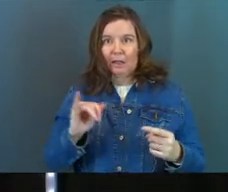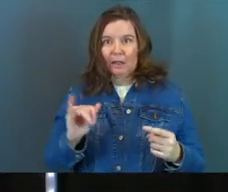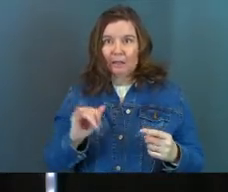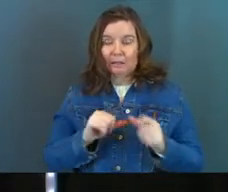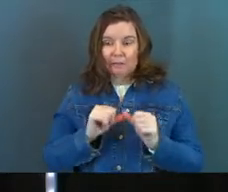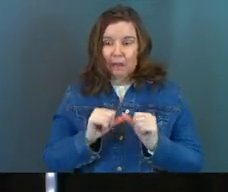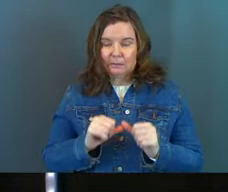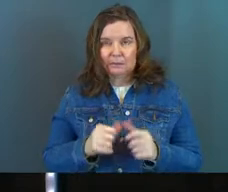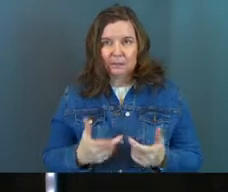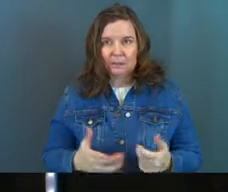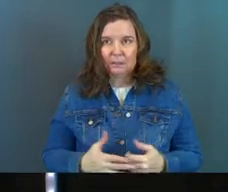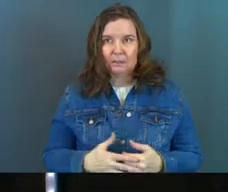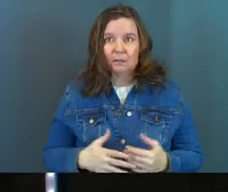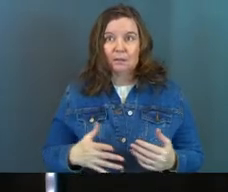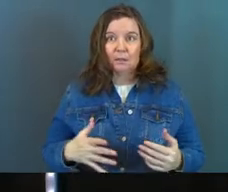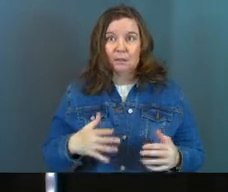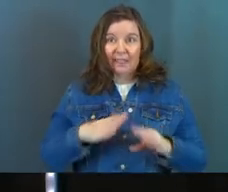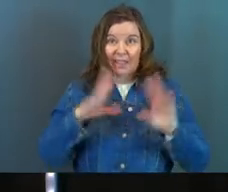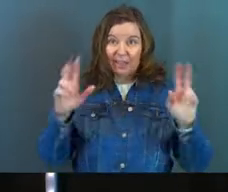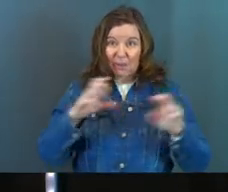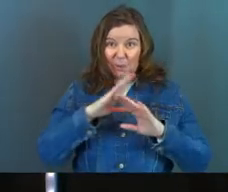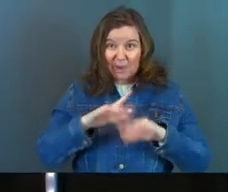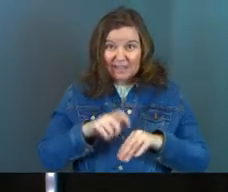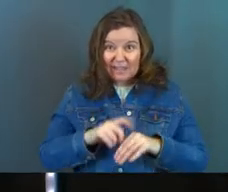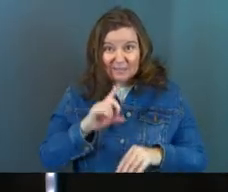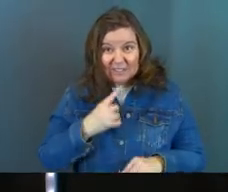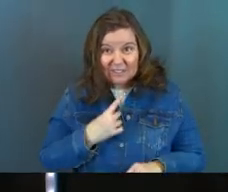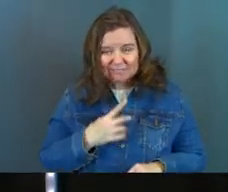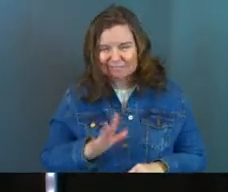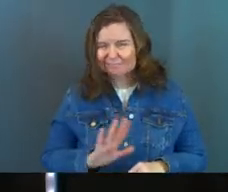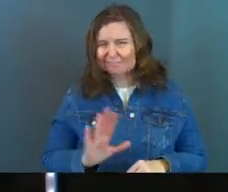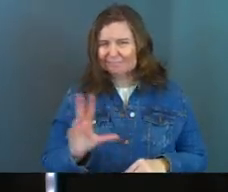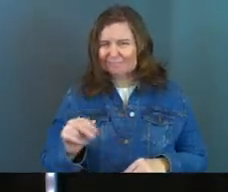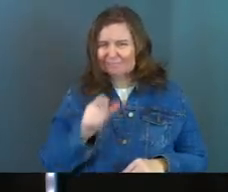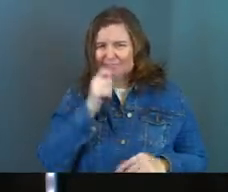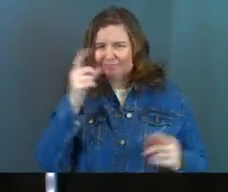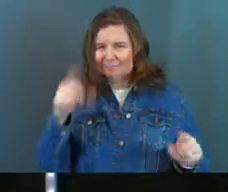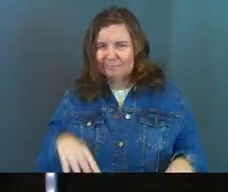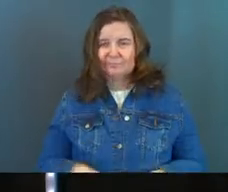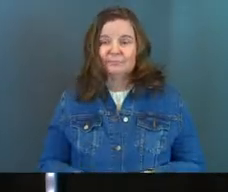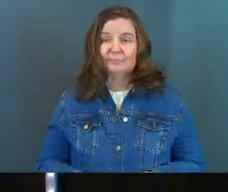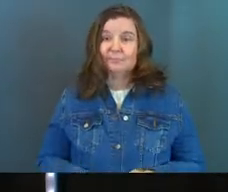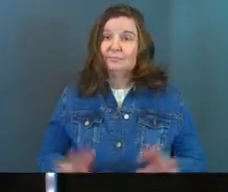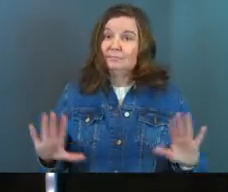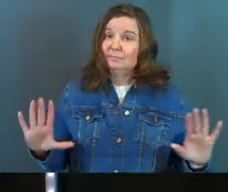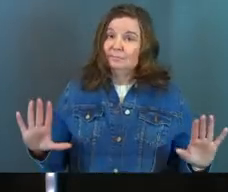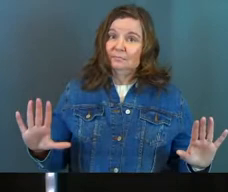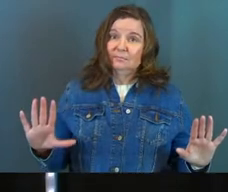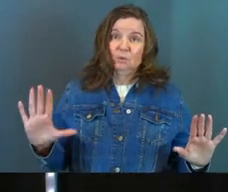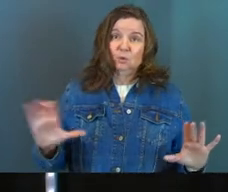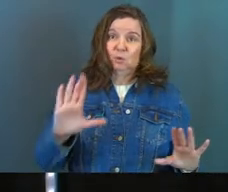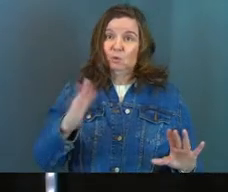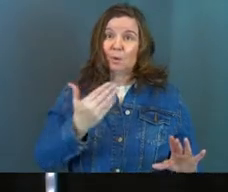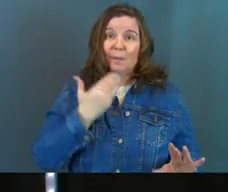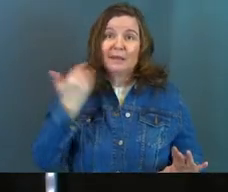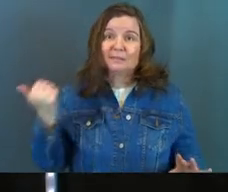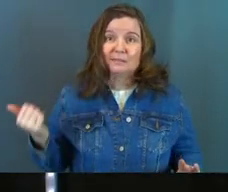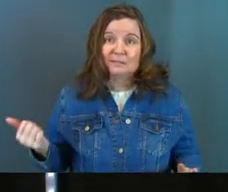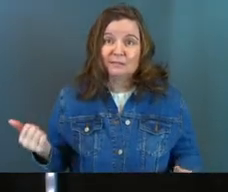like constantly. Like the quiet time, are you kidding me? Hey, do your